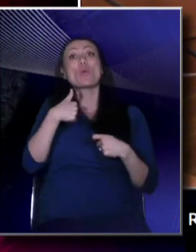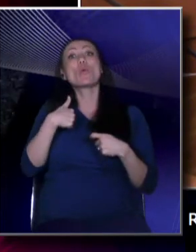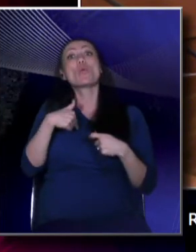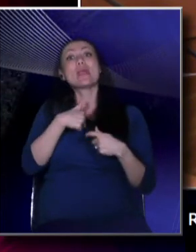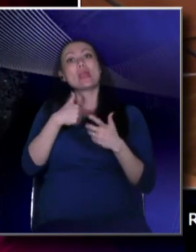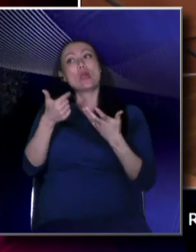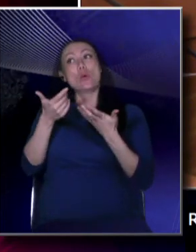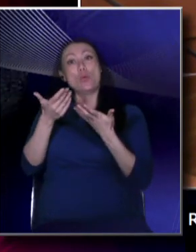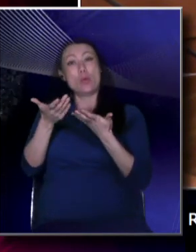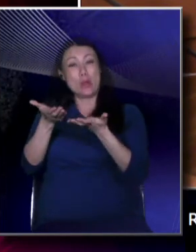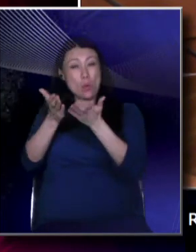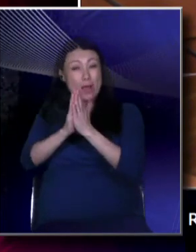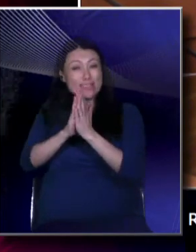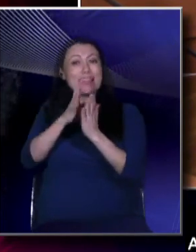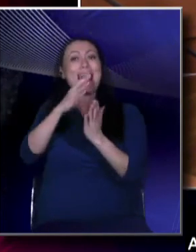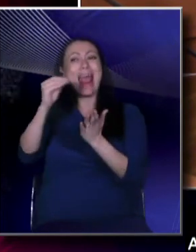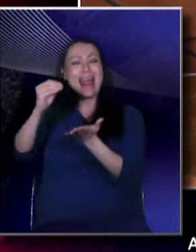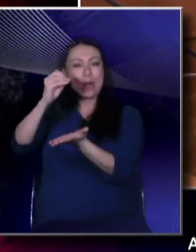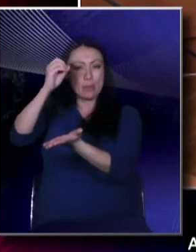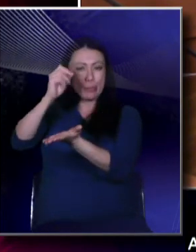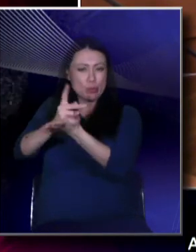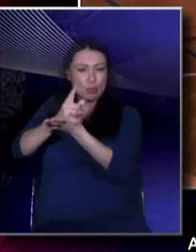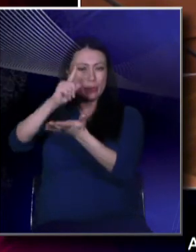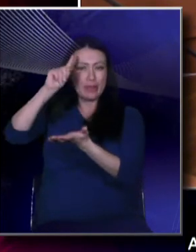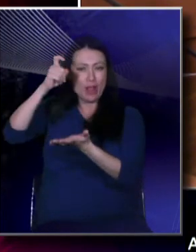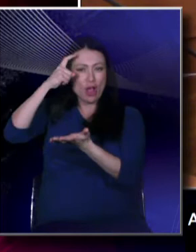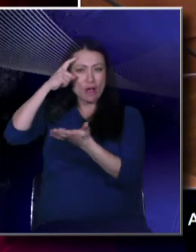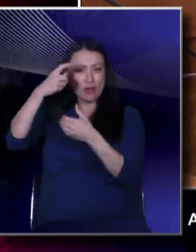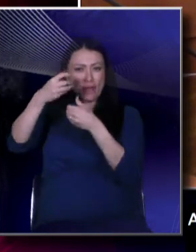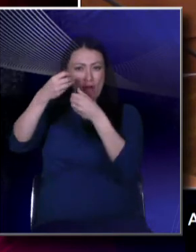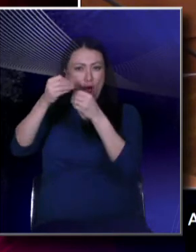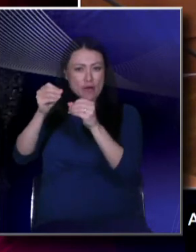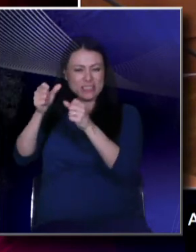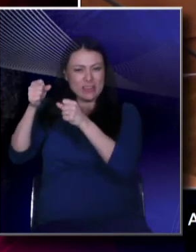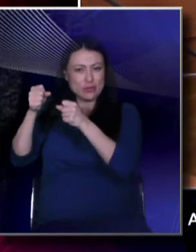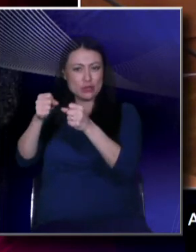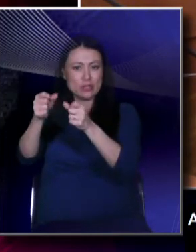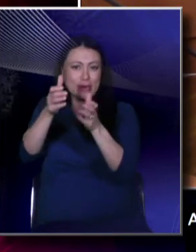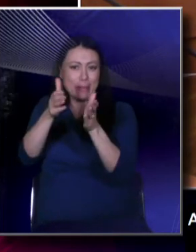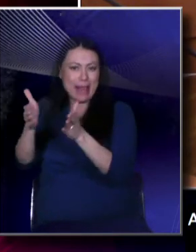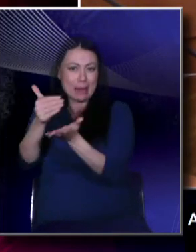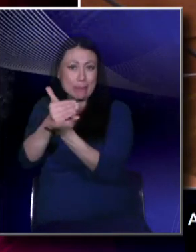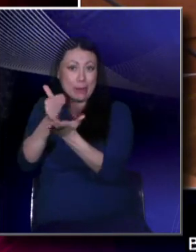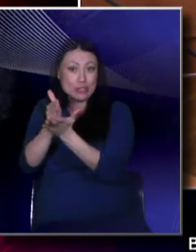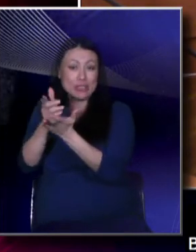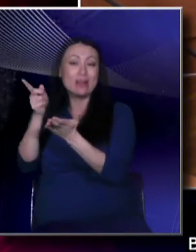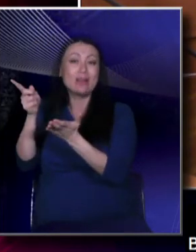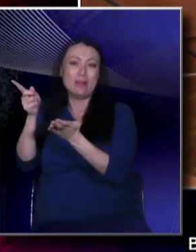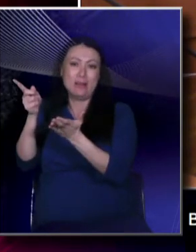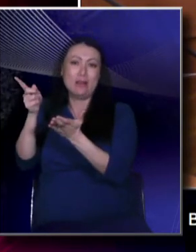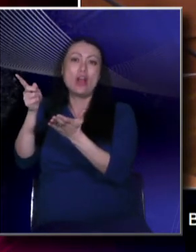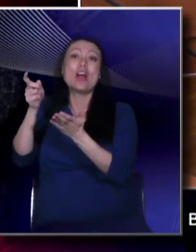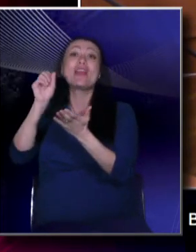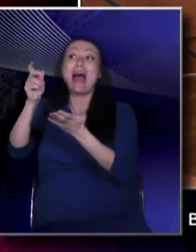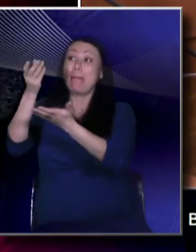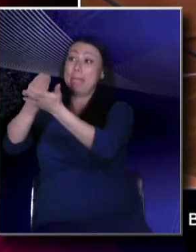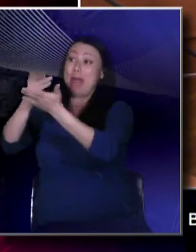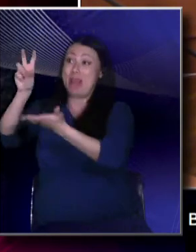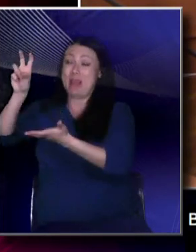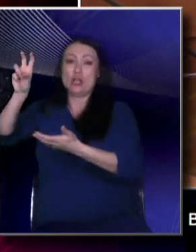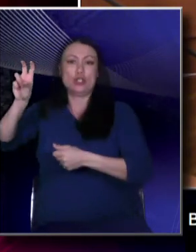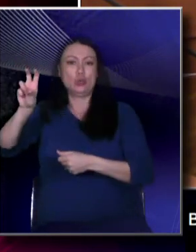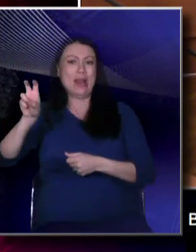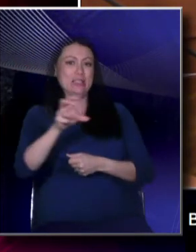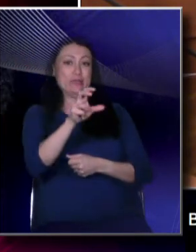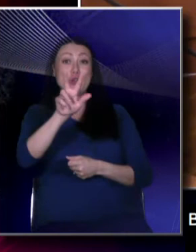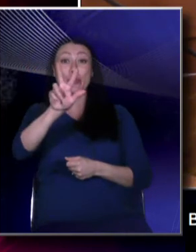requested and we were approved by the Governor's Office of Strategic Planning and Budgeting an appropriation transfer to shift